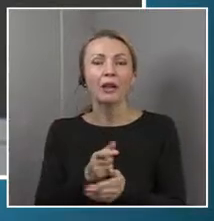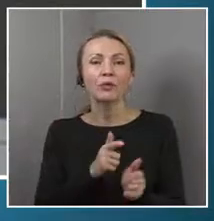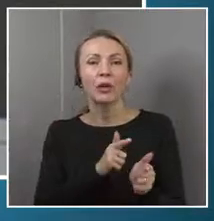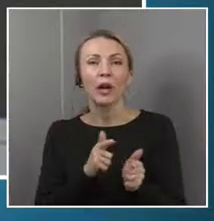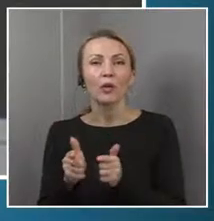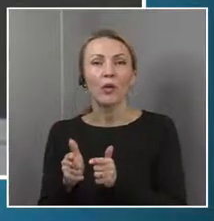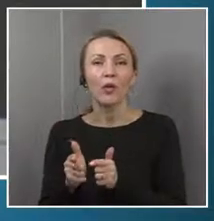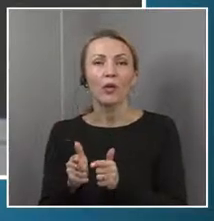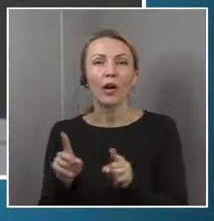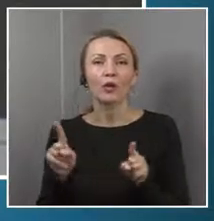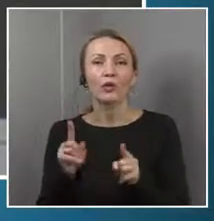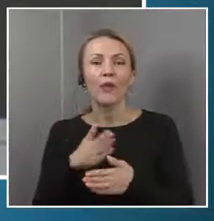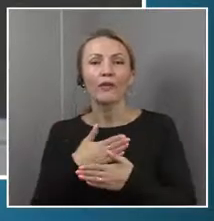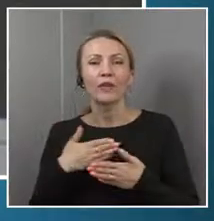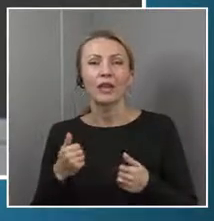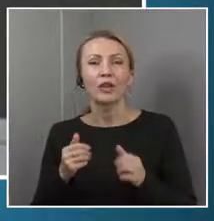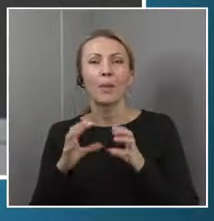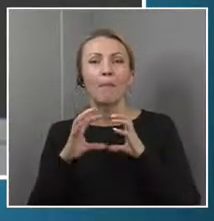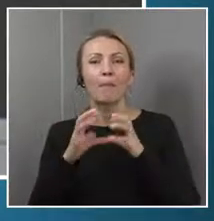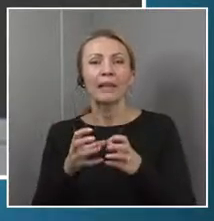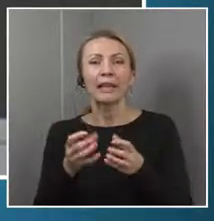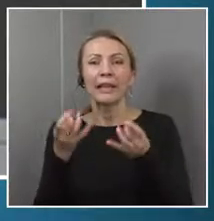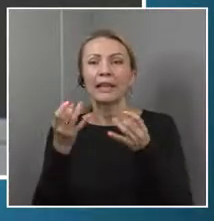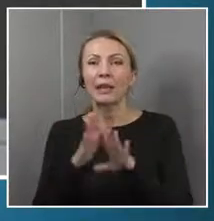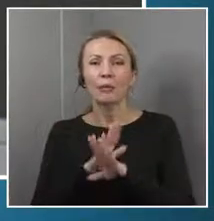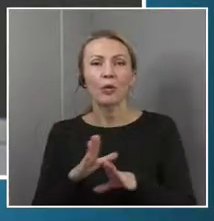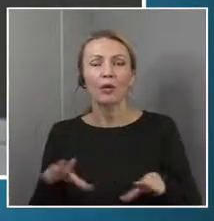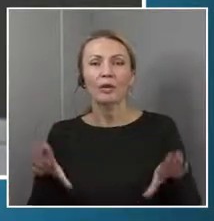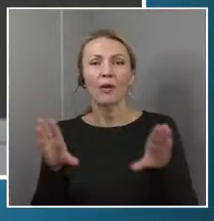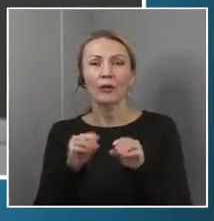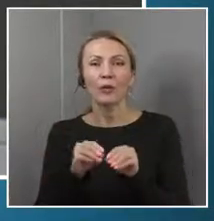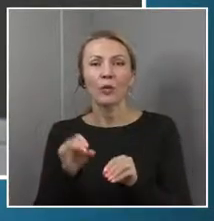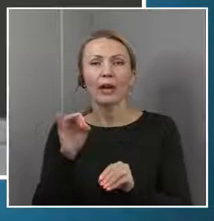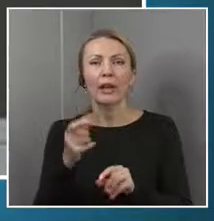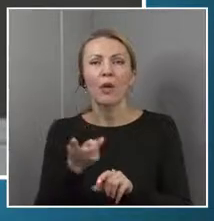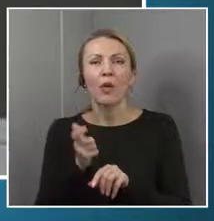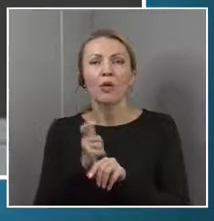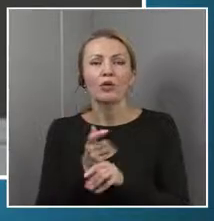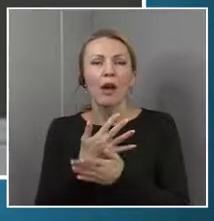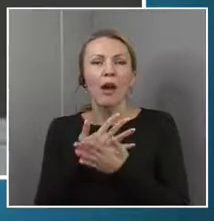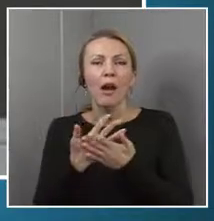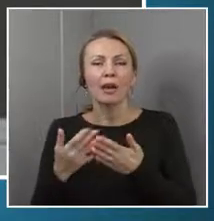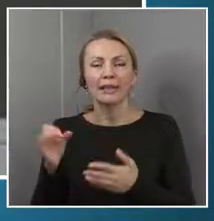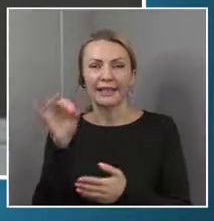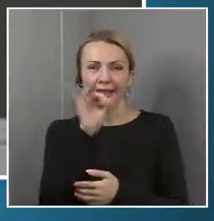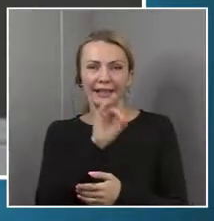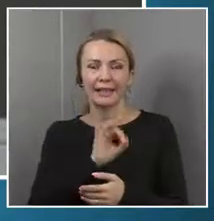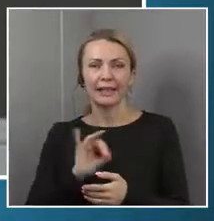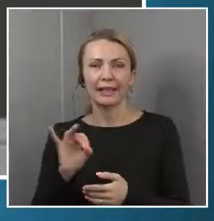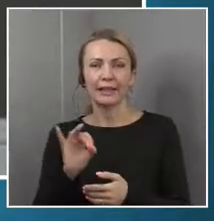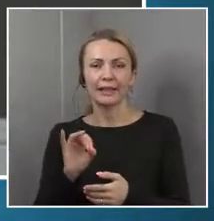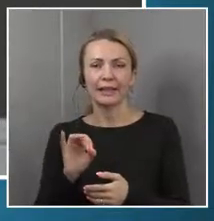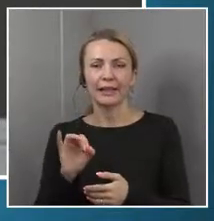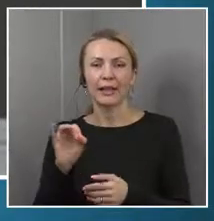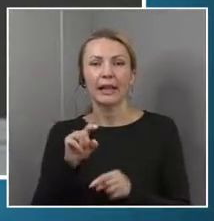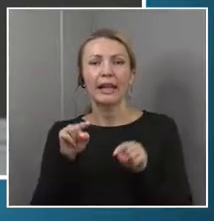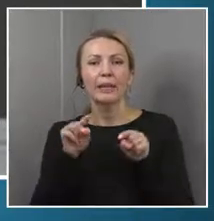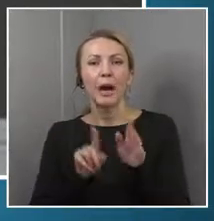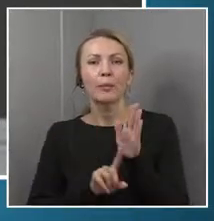falsification theories. And because sometimes people say that